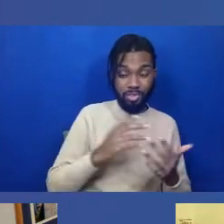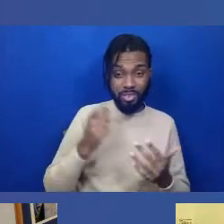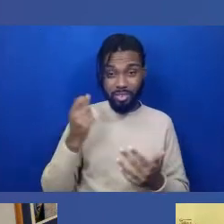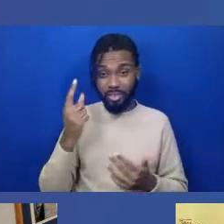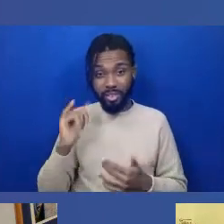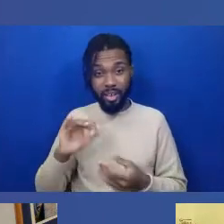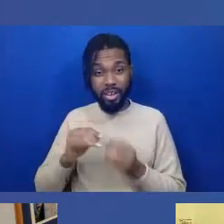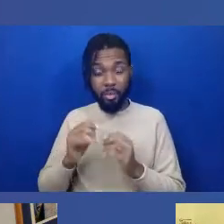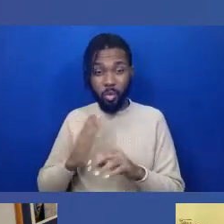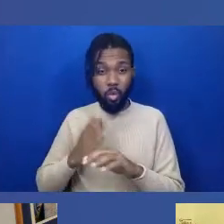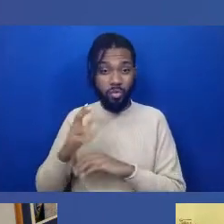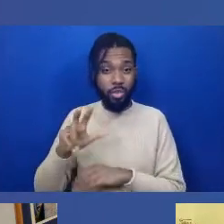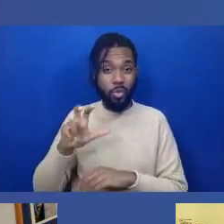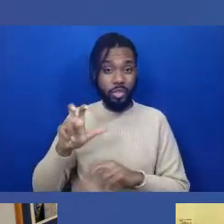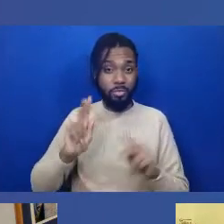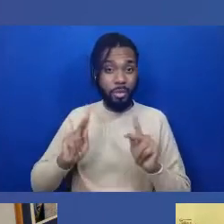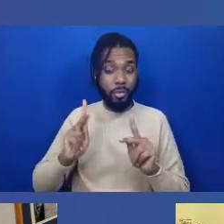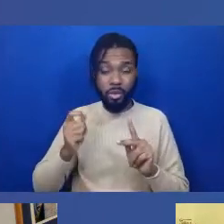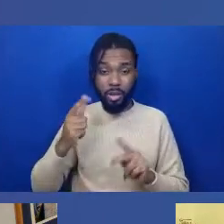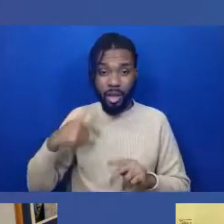never met pre-pandemic.